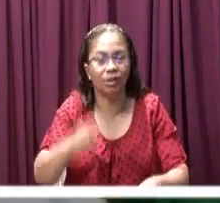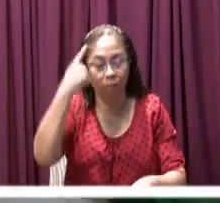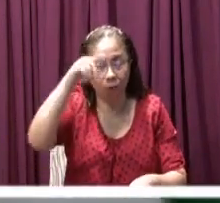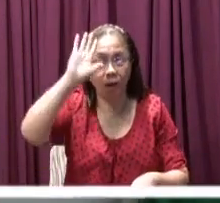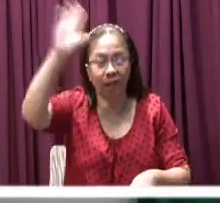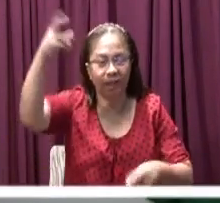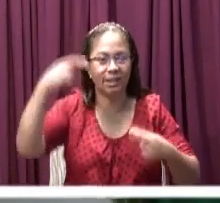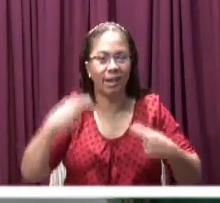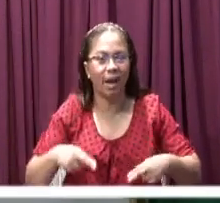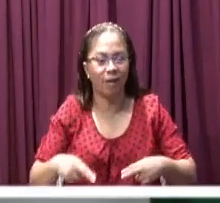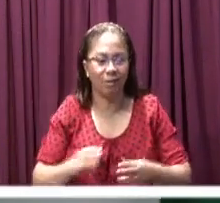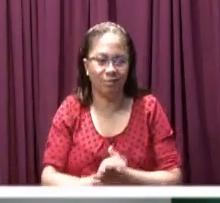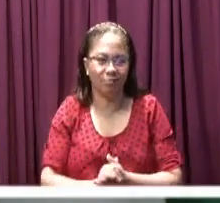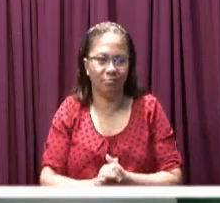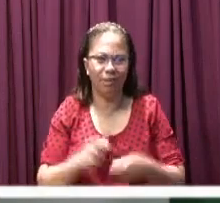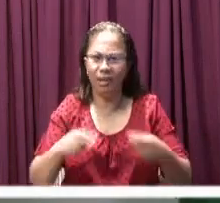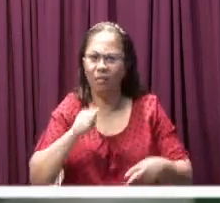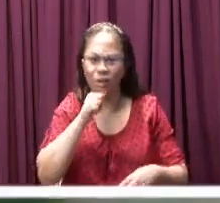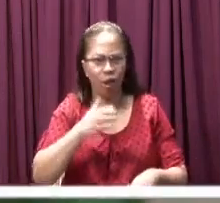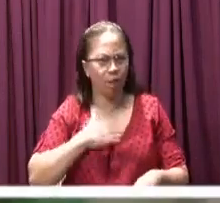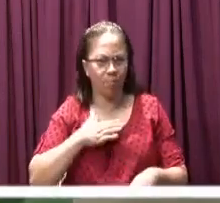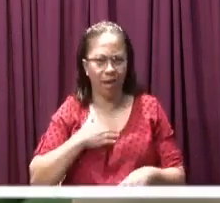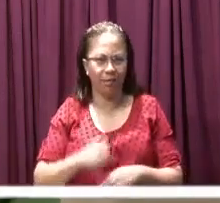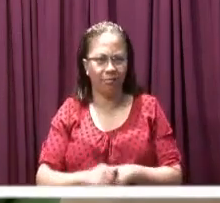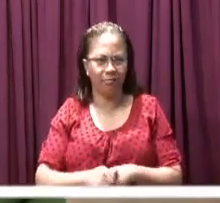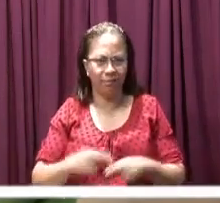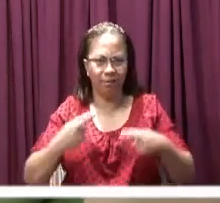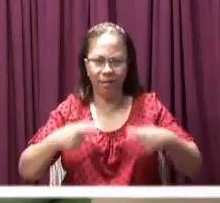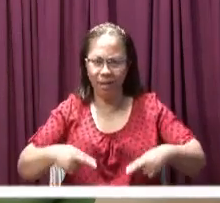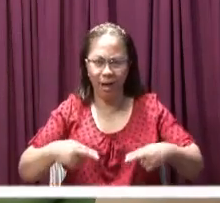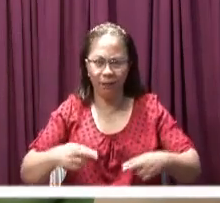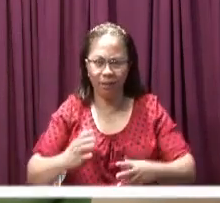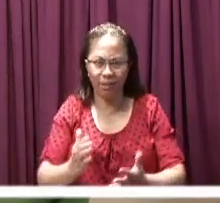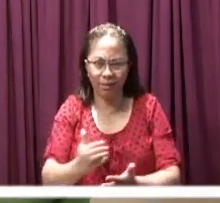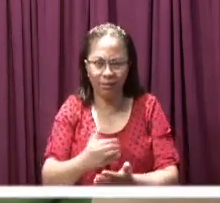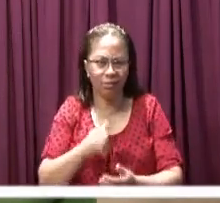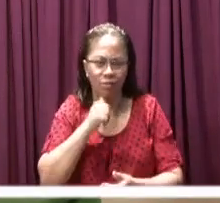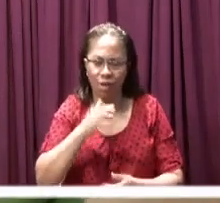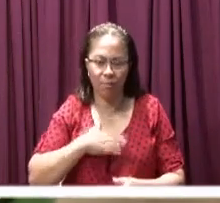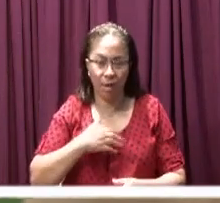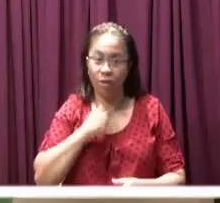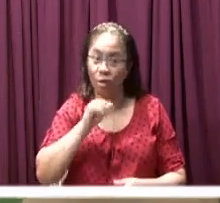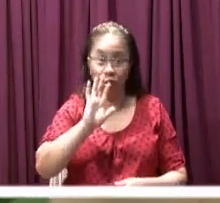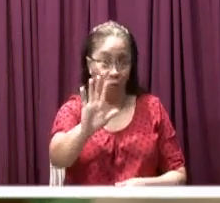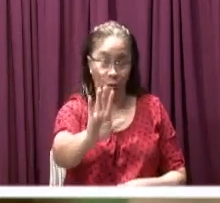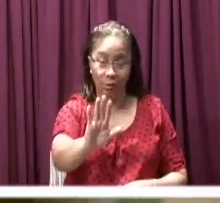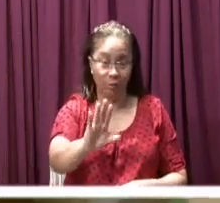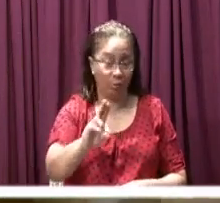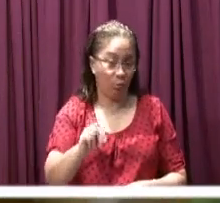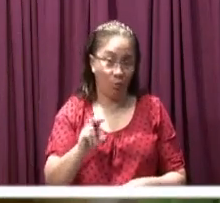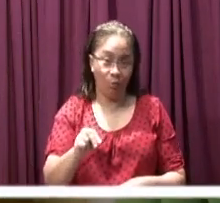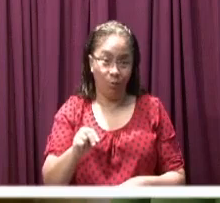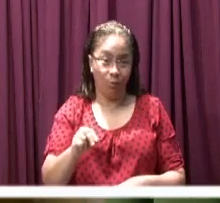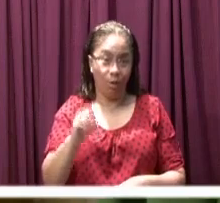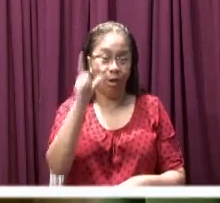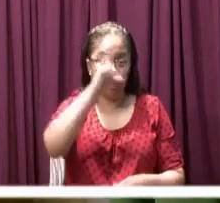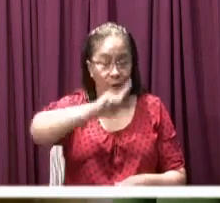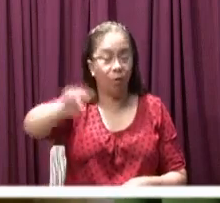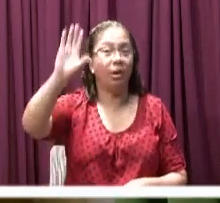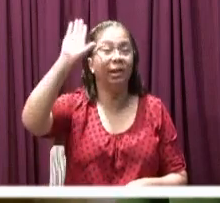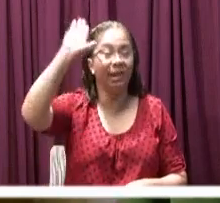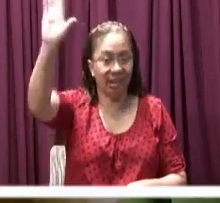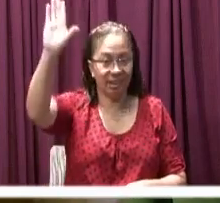The harvest is not mine. The harvest is not my harvest. It's not your harvest. It's the Lord's